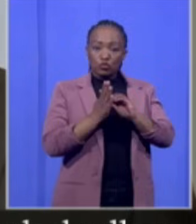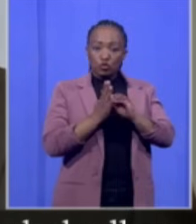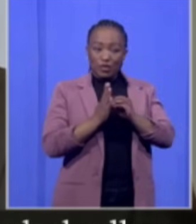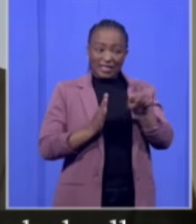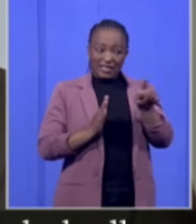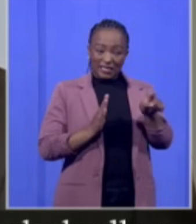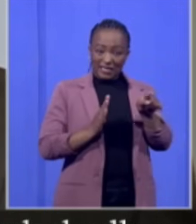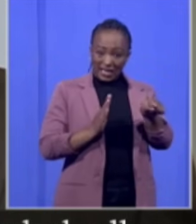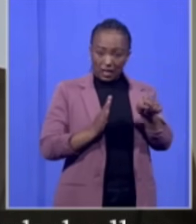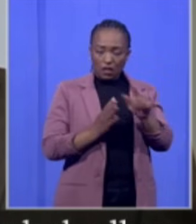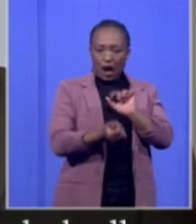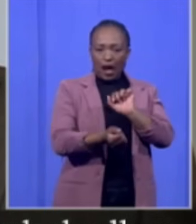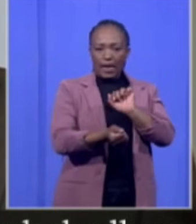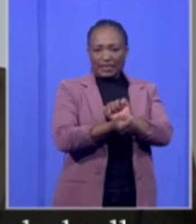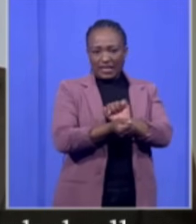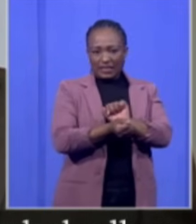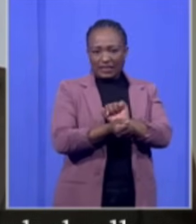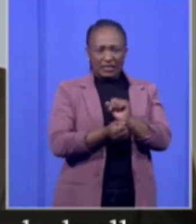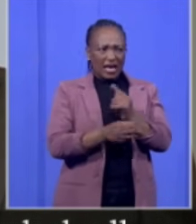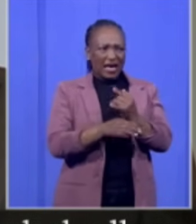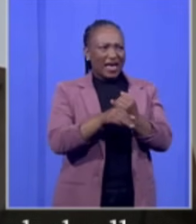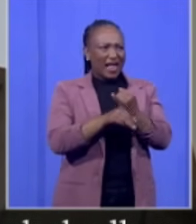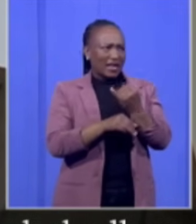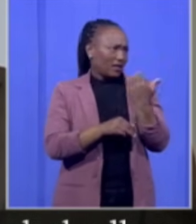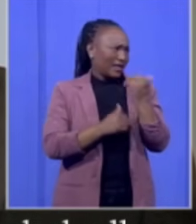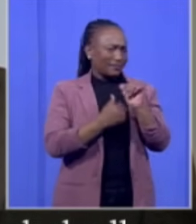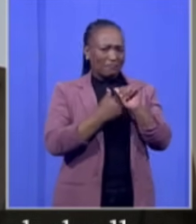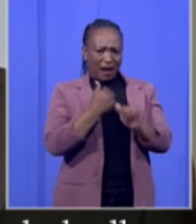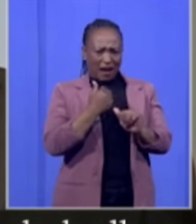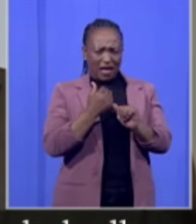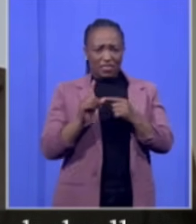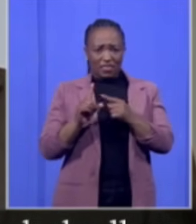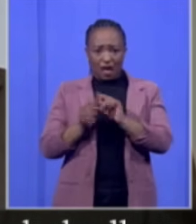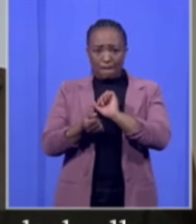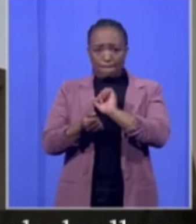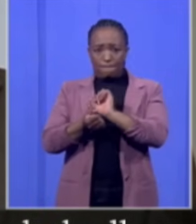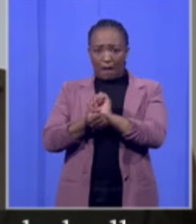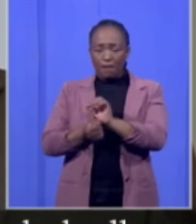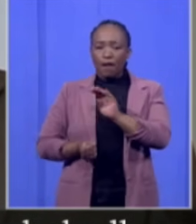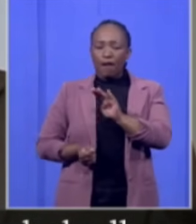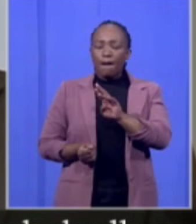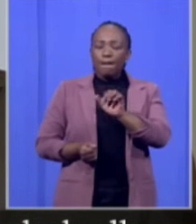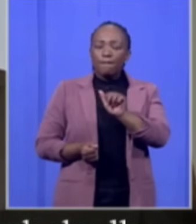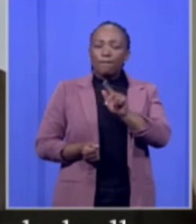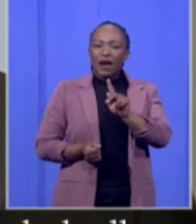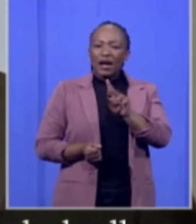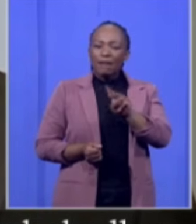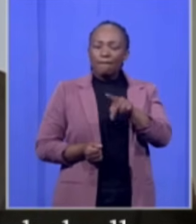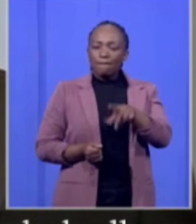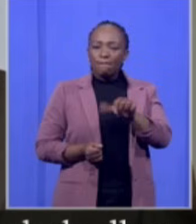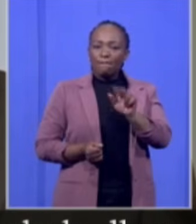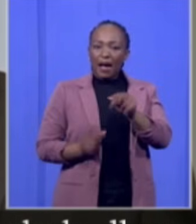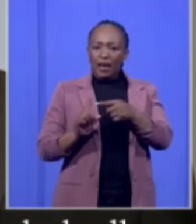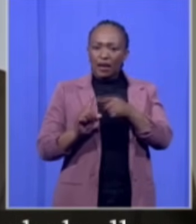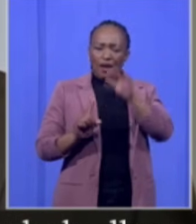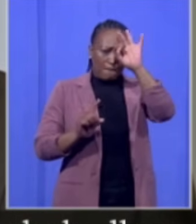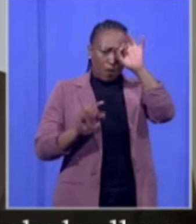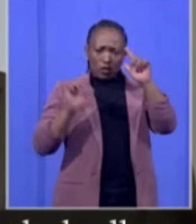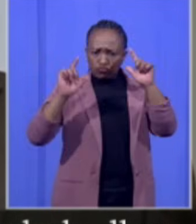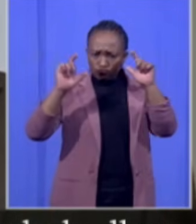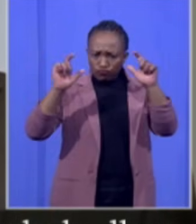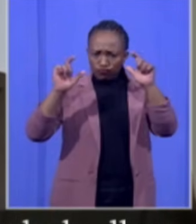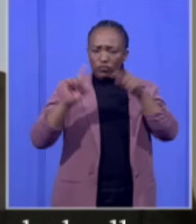arrested earlier this last month in Brakpan by very vigilant police who found him in